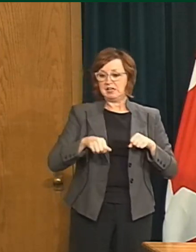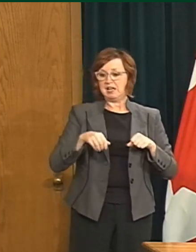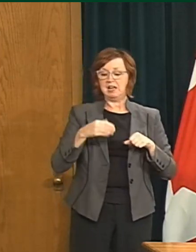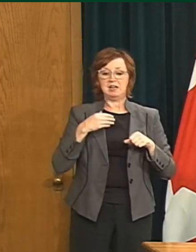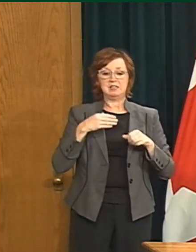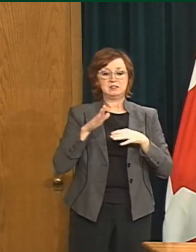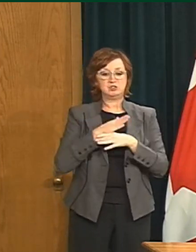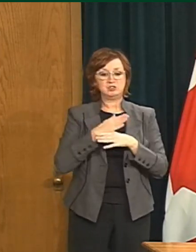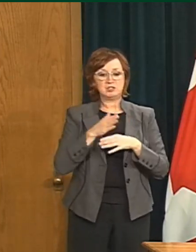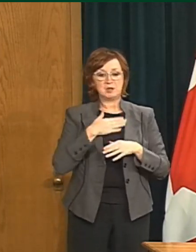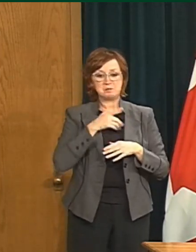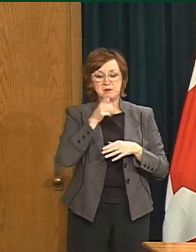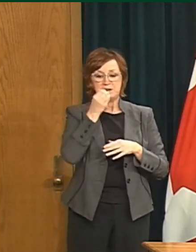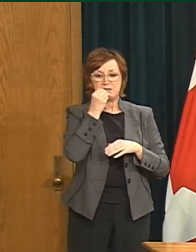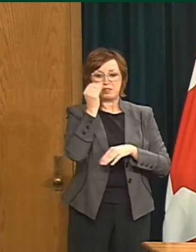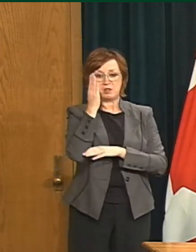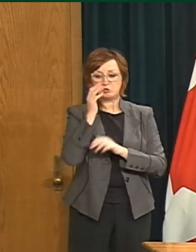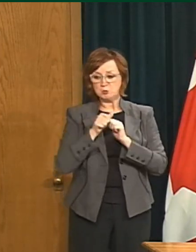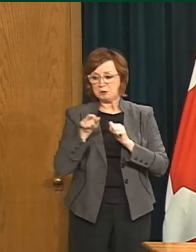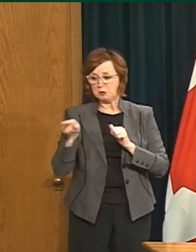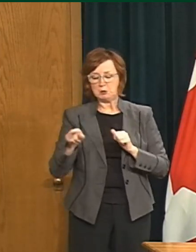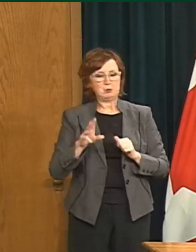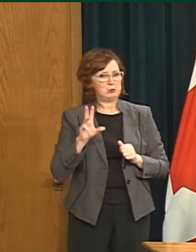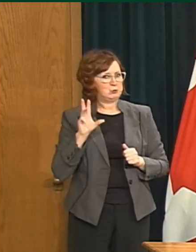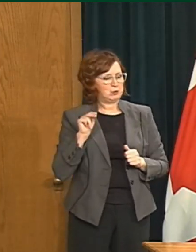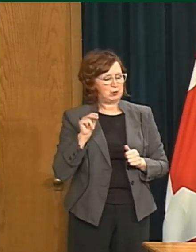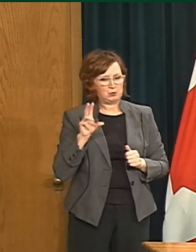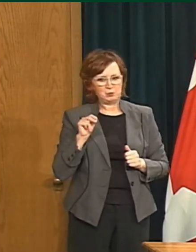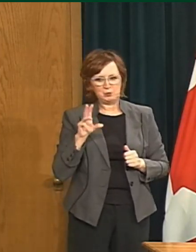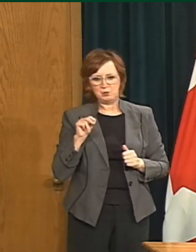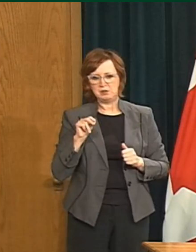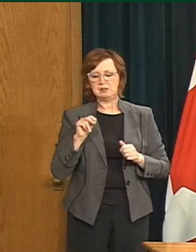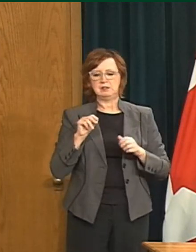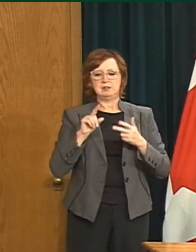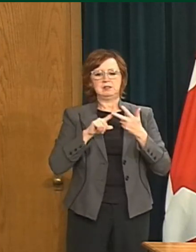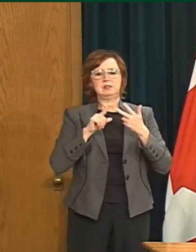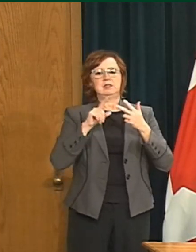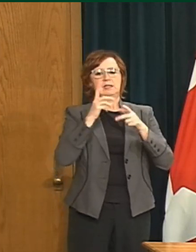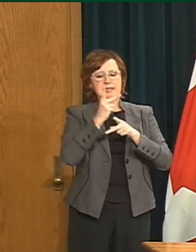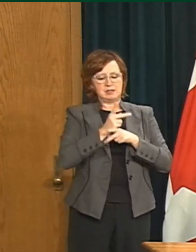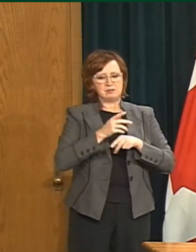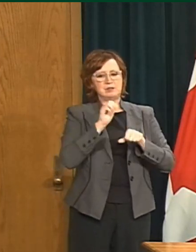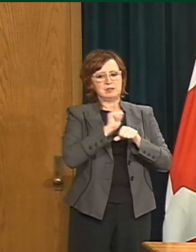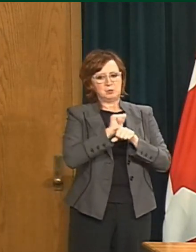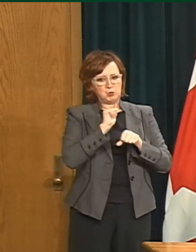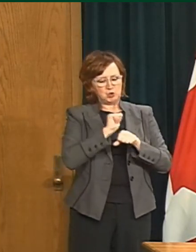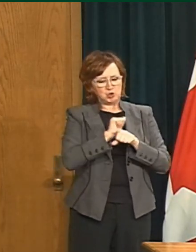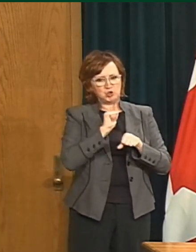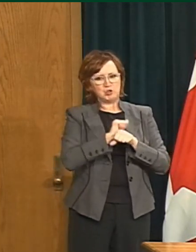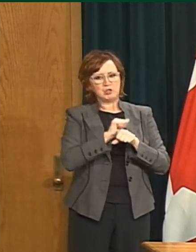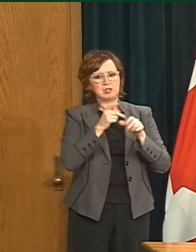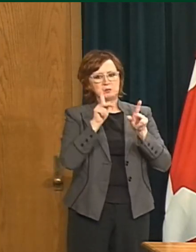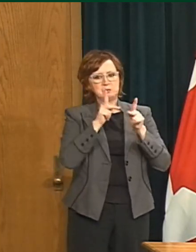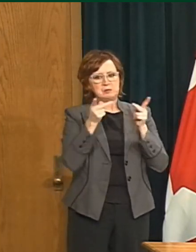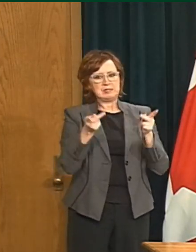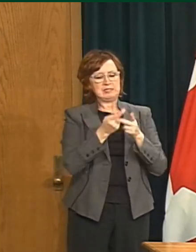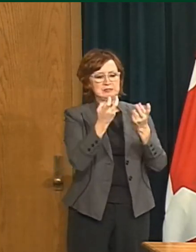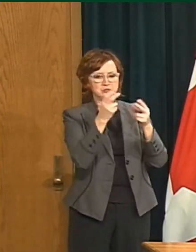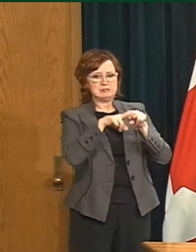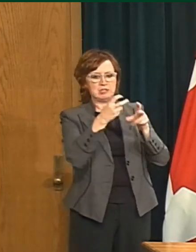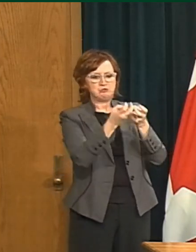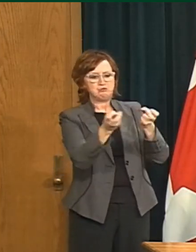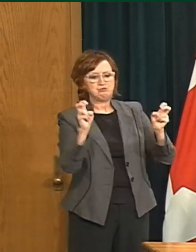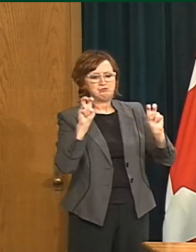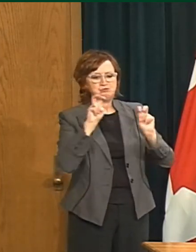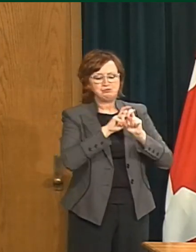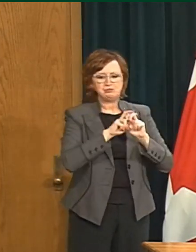doing all the things that we do in terms of socially at home or in the workplace. So I think even if we remove